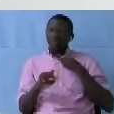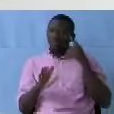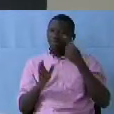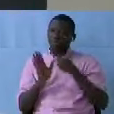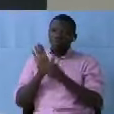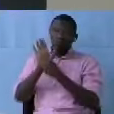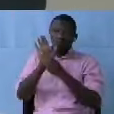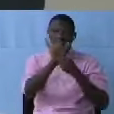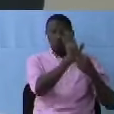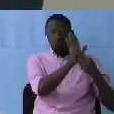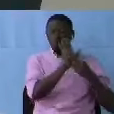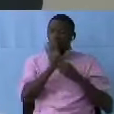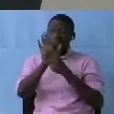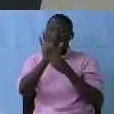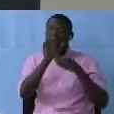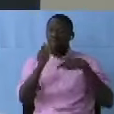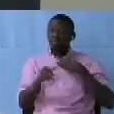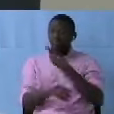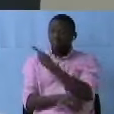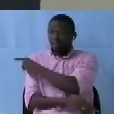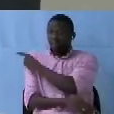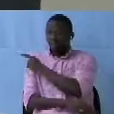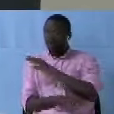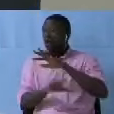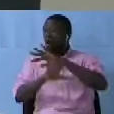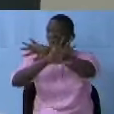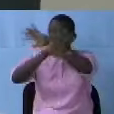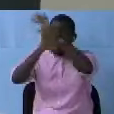the patients, are all violations that